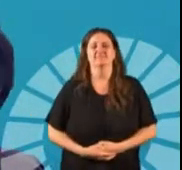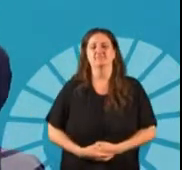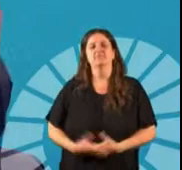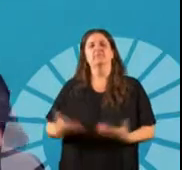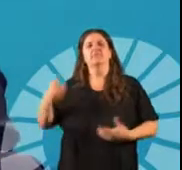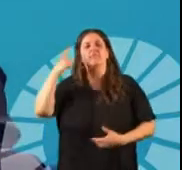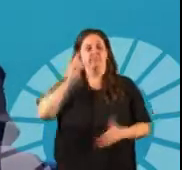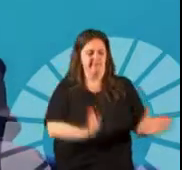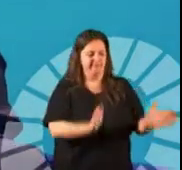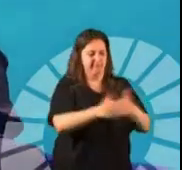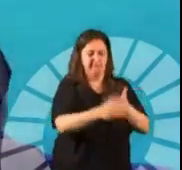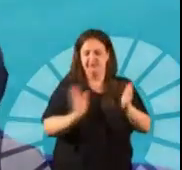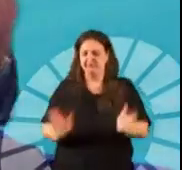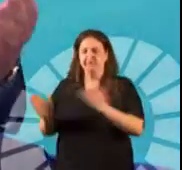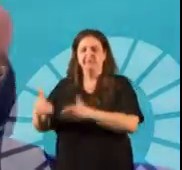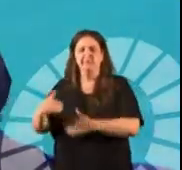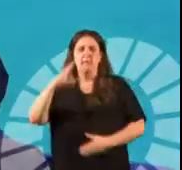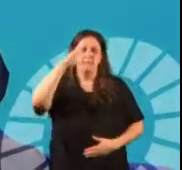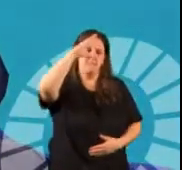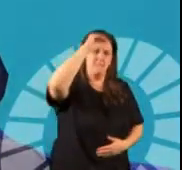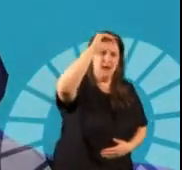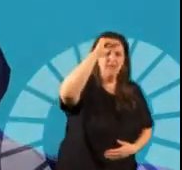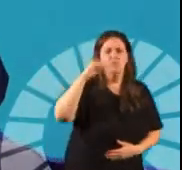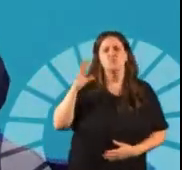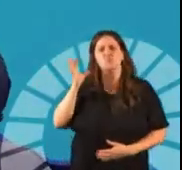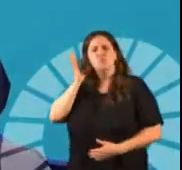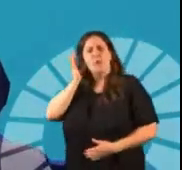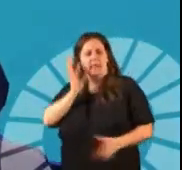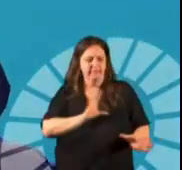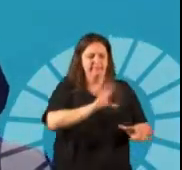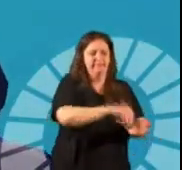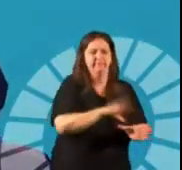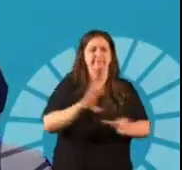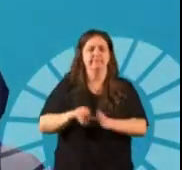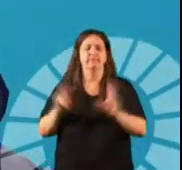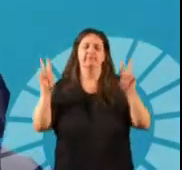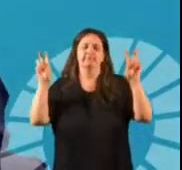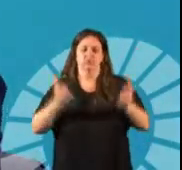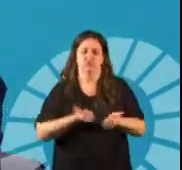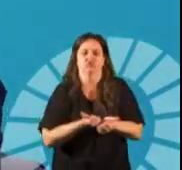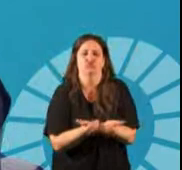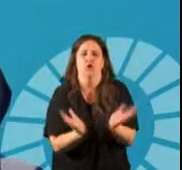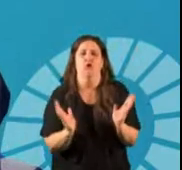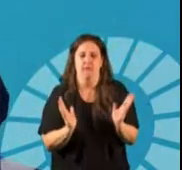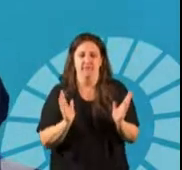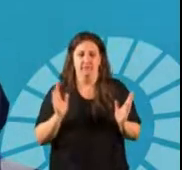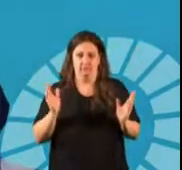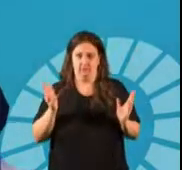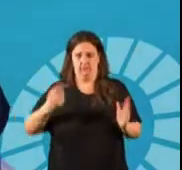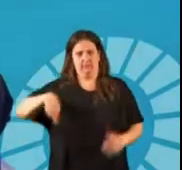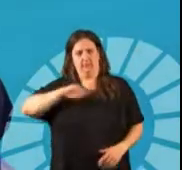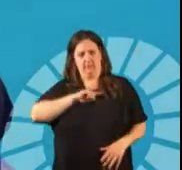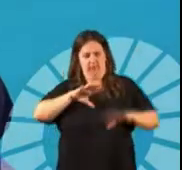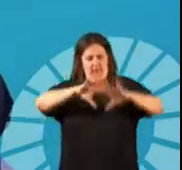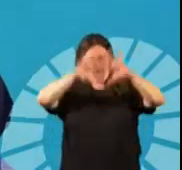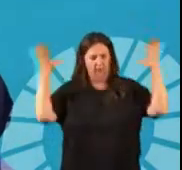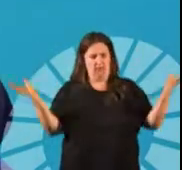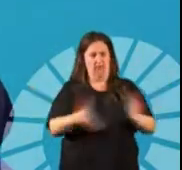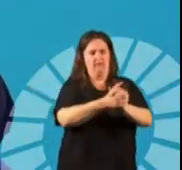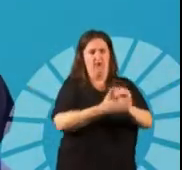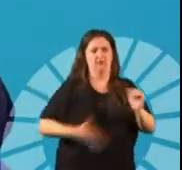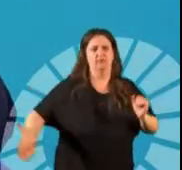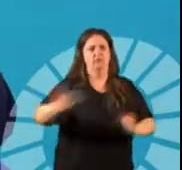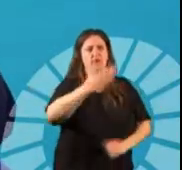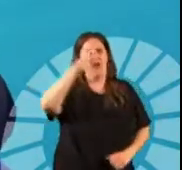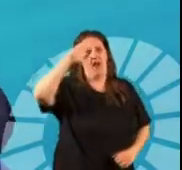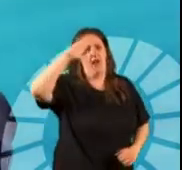de pouvoir. Et de pouvoir dans un monde qui est encore largement dominé par les hommes et avec une culture